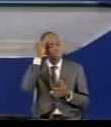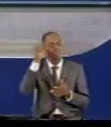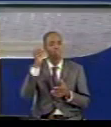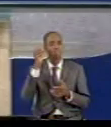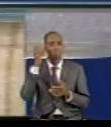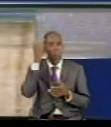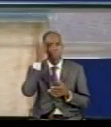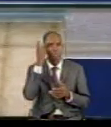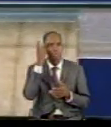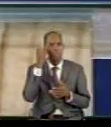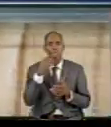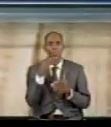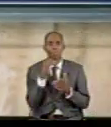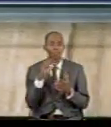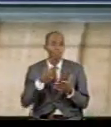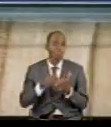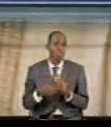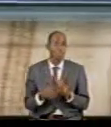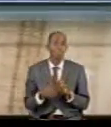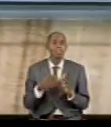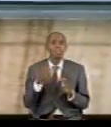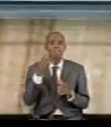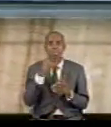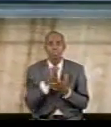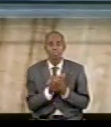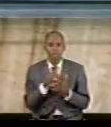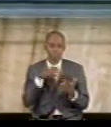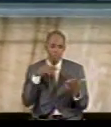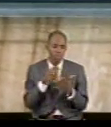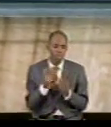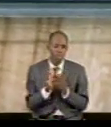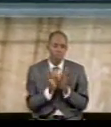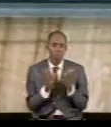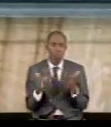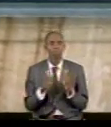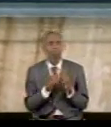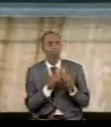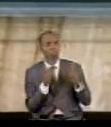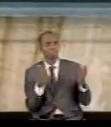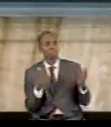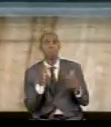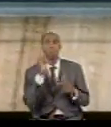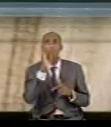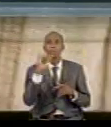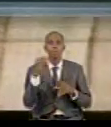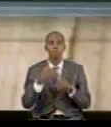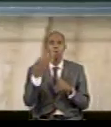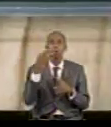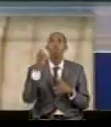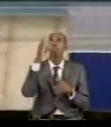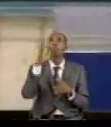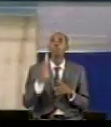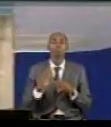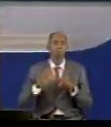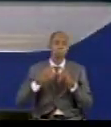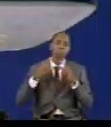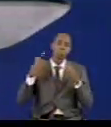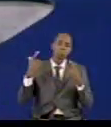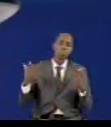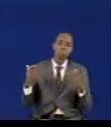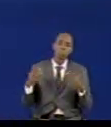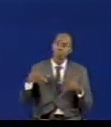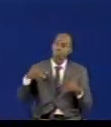said, studying the Bible, great, preaching the word, great, traveling to